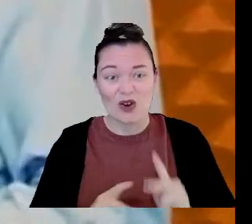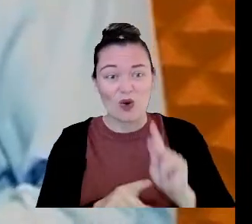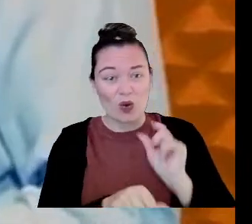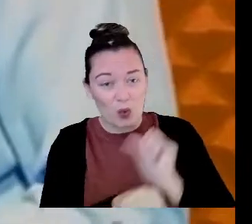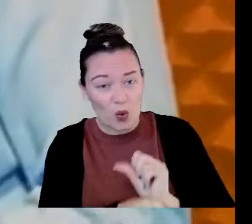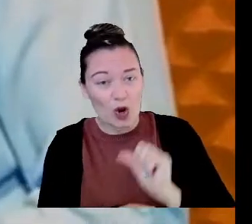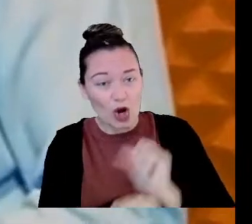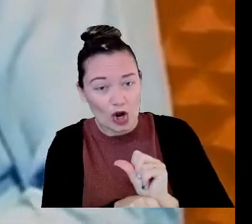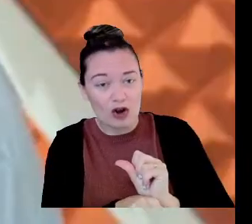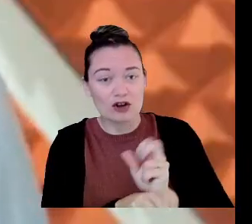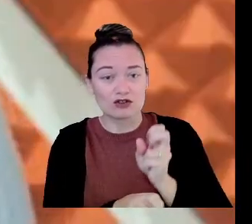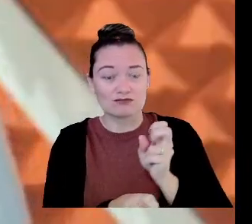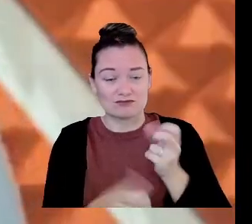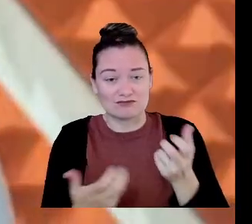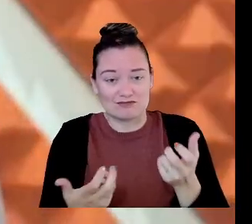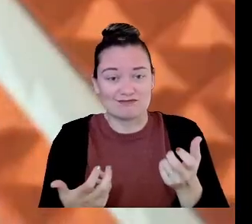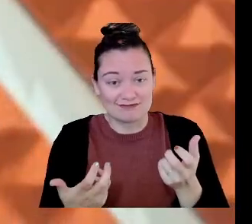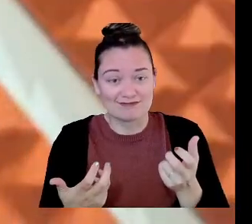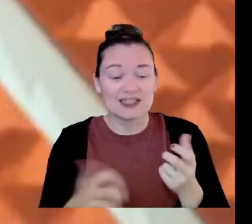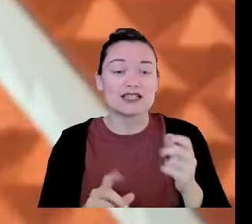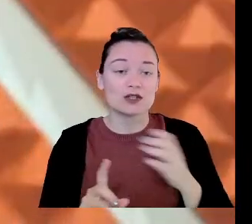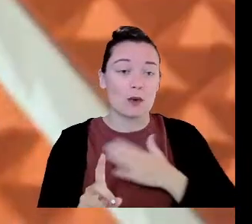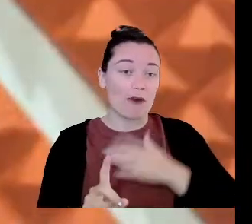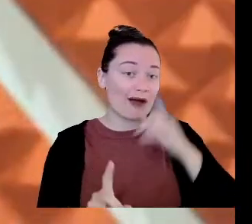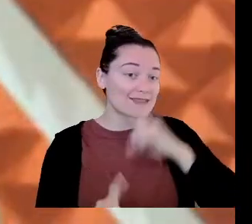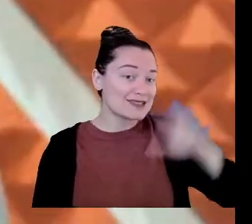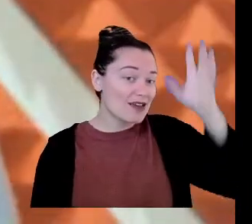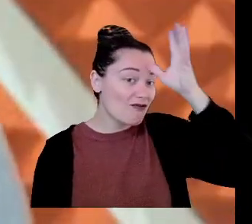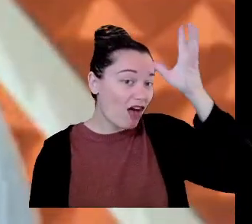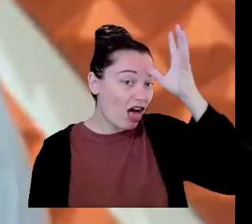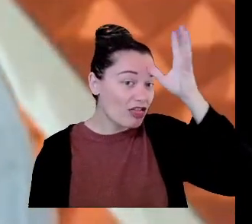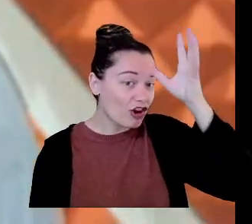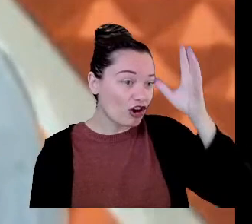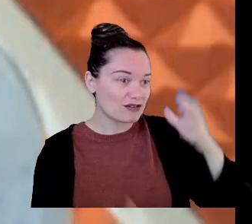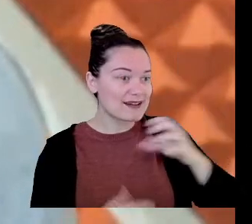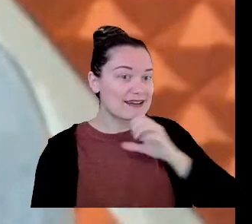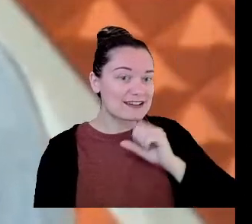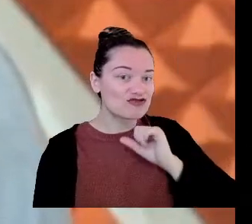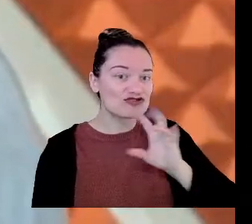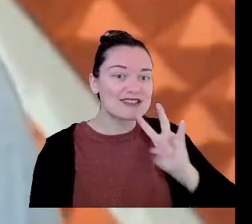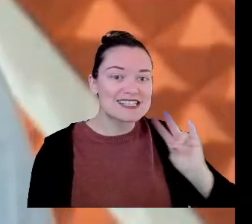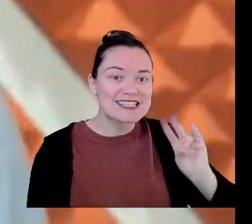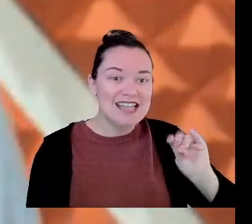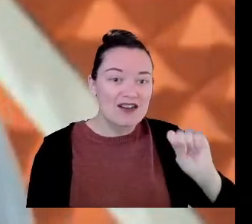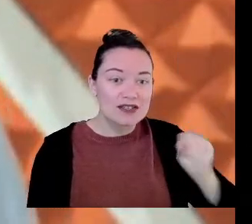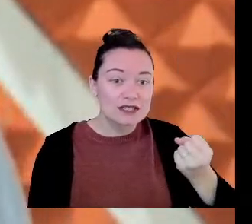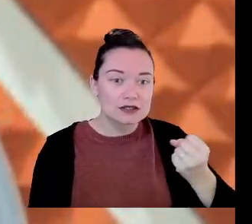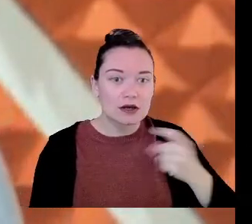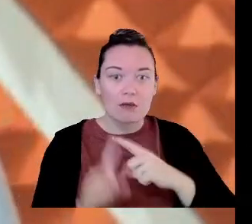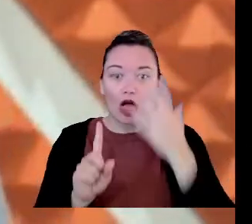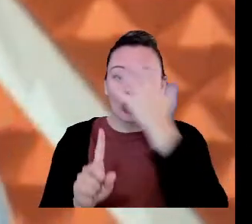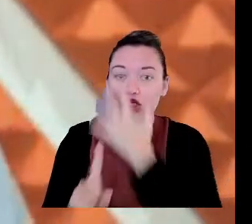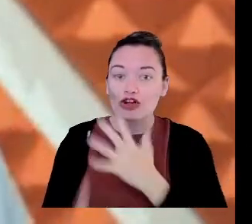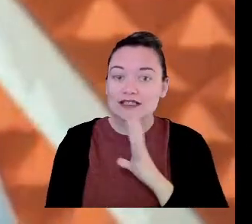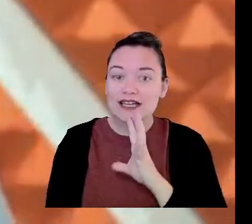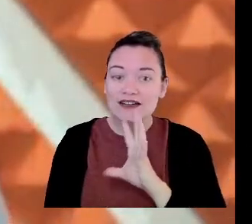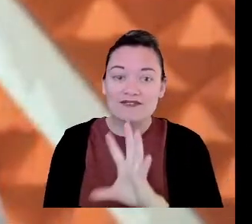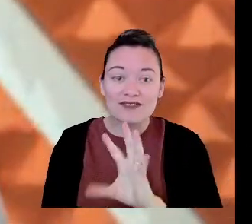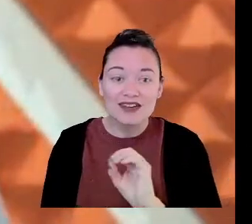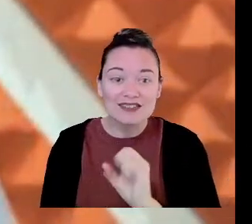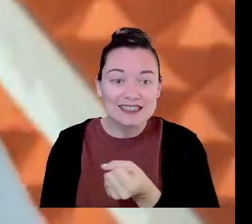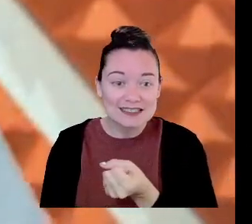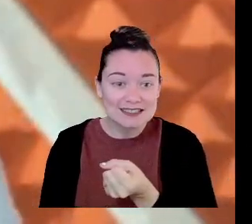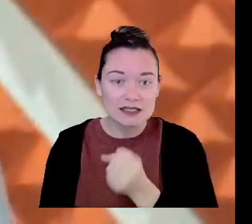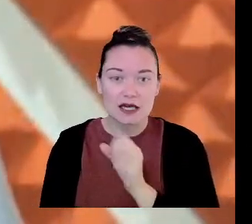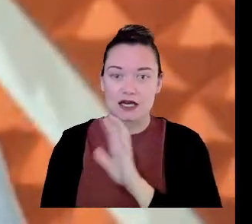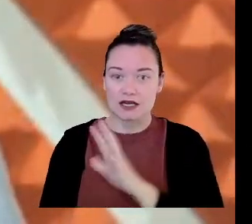that goes without saying. My stepfather is in his 70s, and he looks like he's in his 50s. His physical